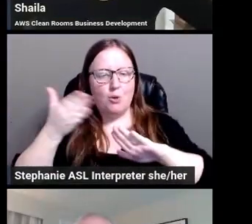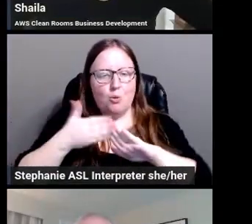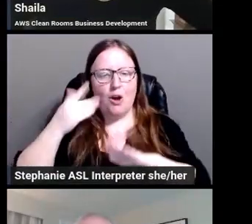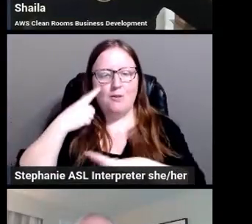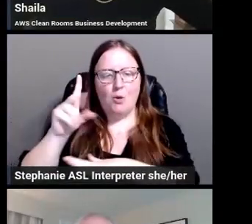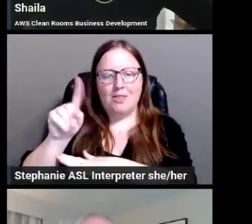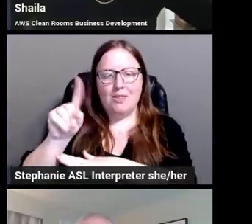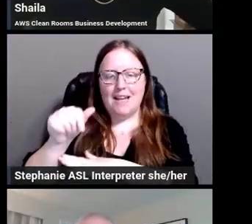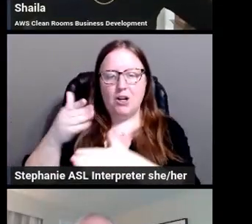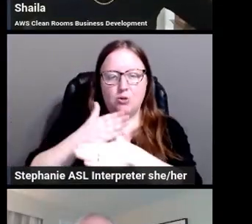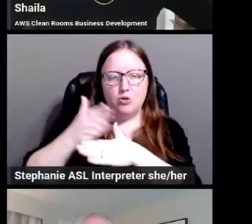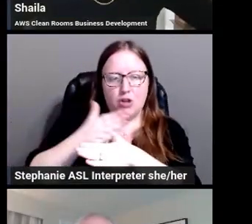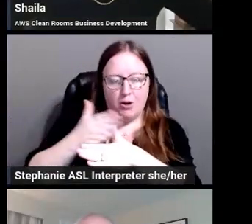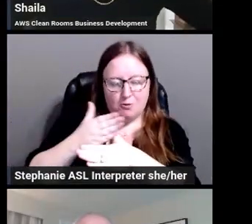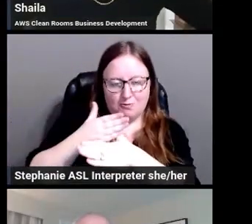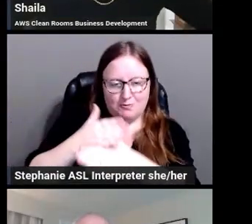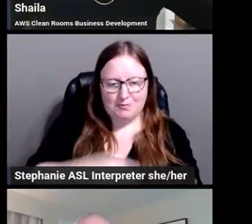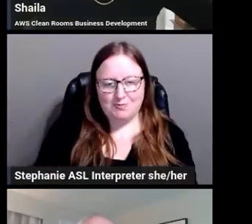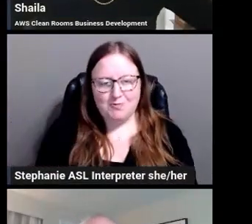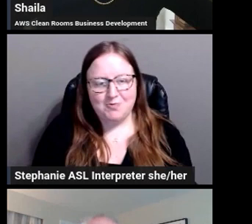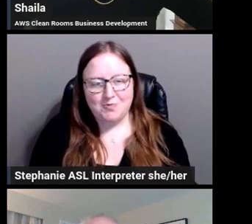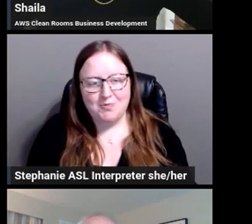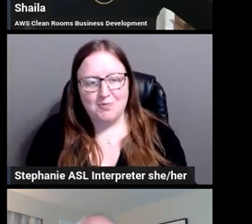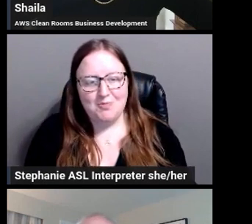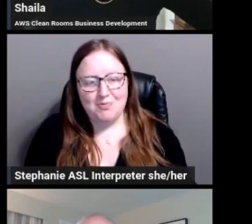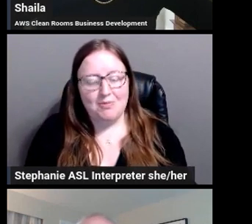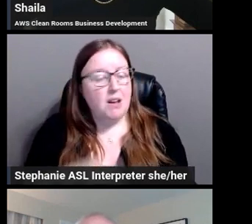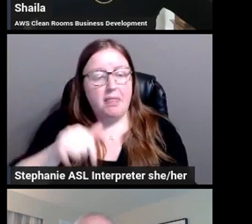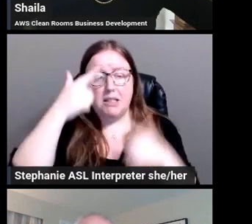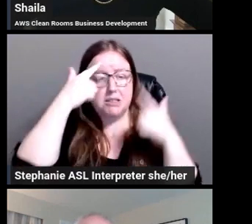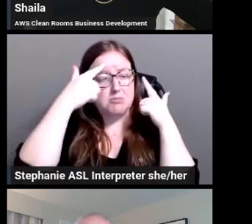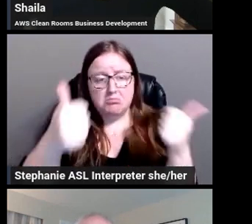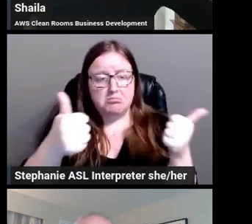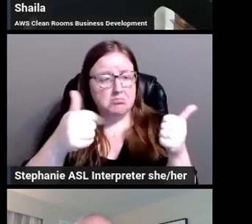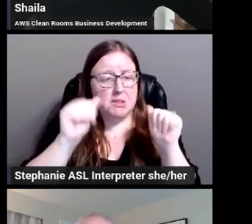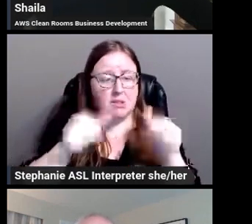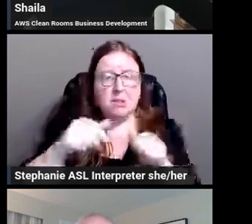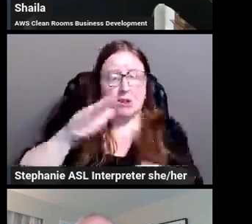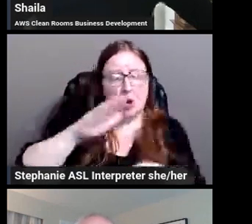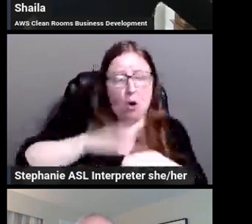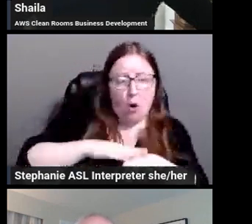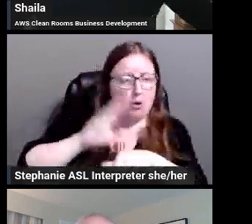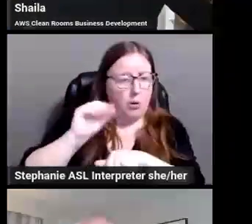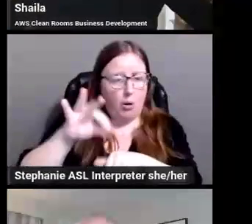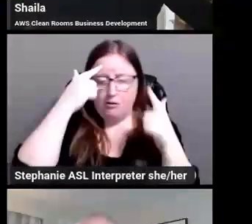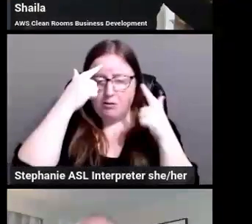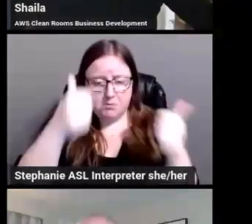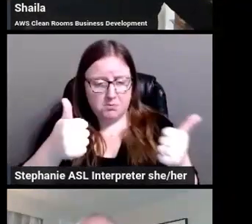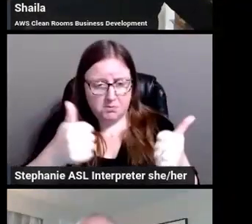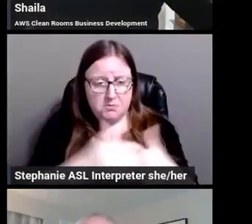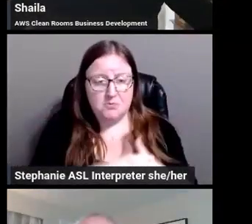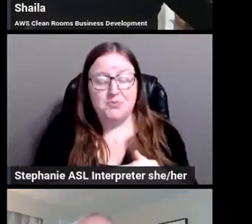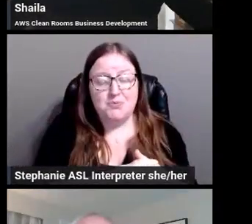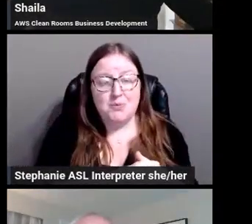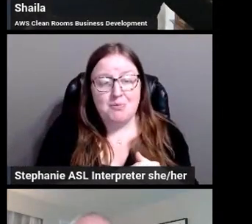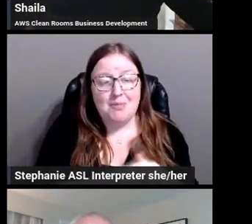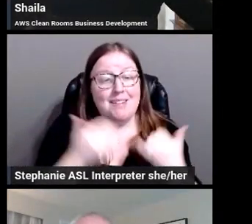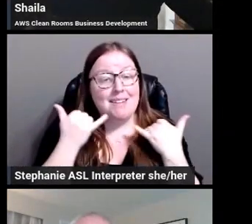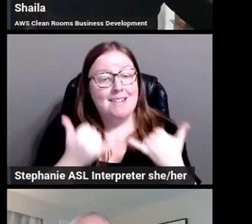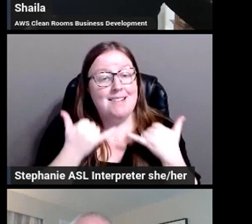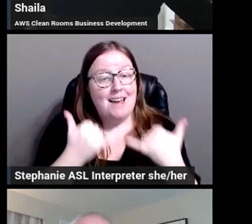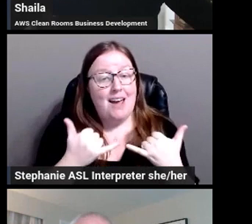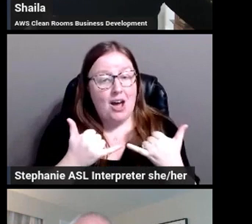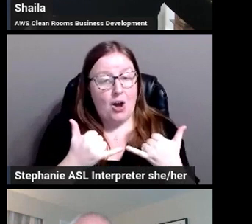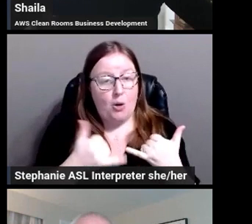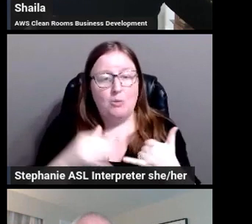you have shared in the collaboration. It's optional. I turn it on for my collaboration. And with that,